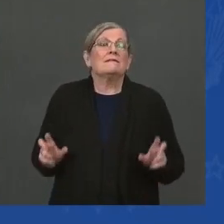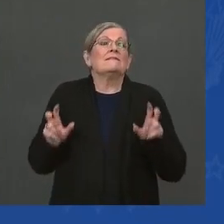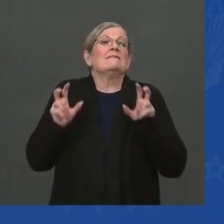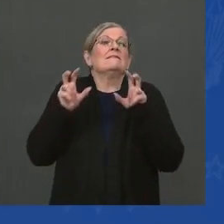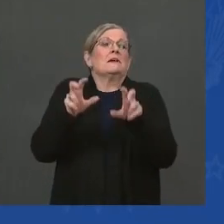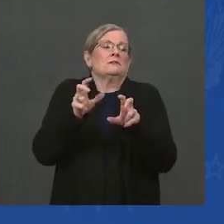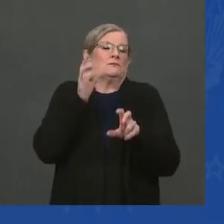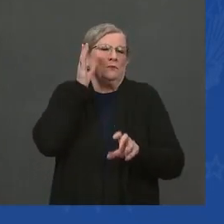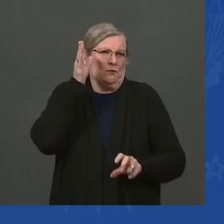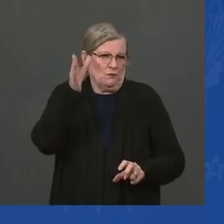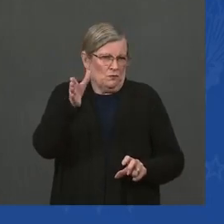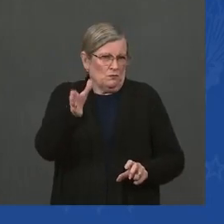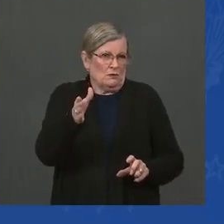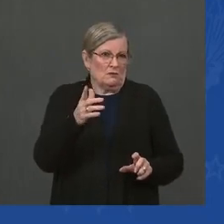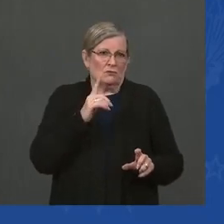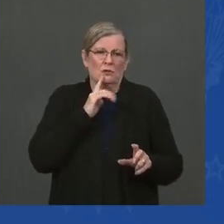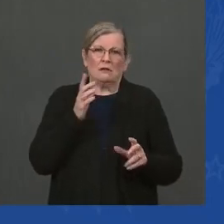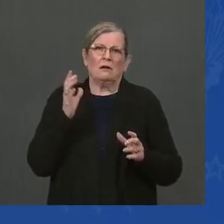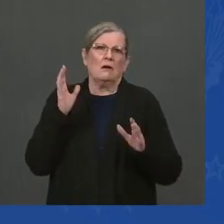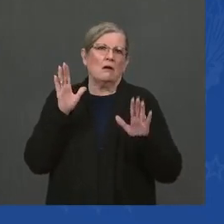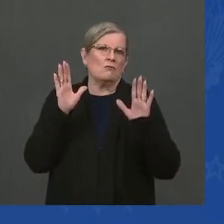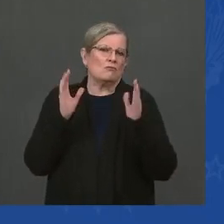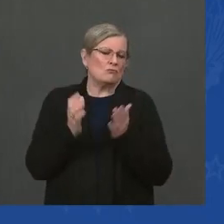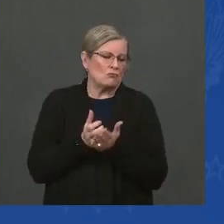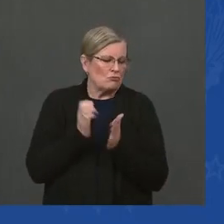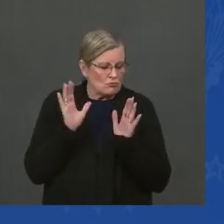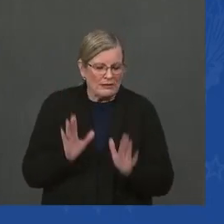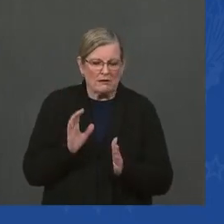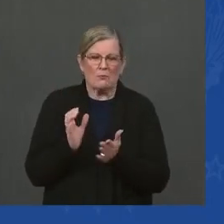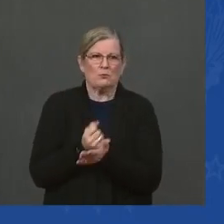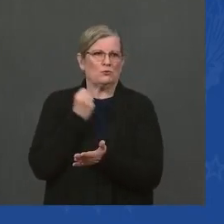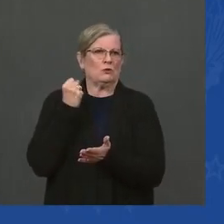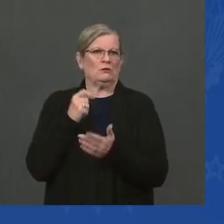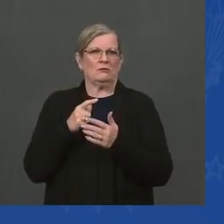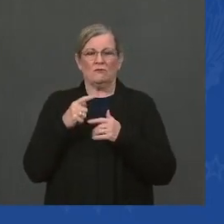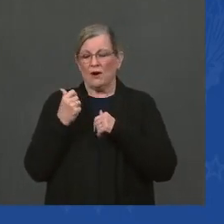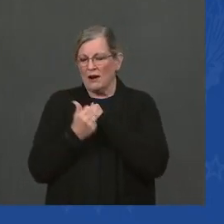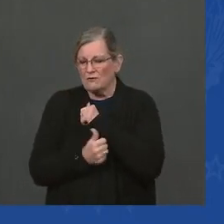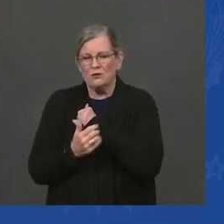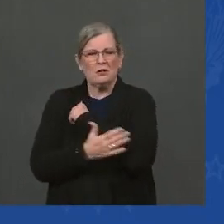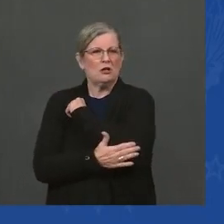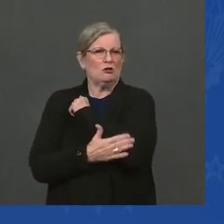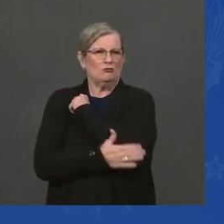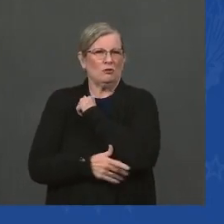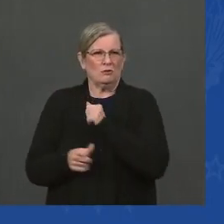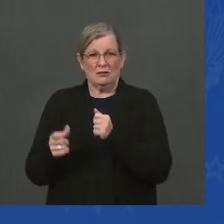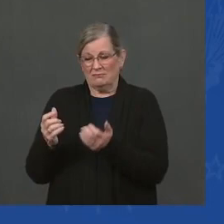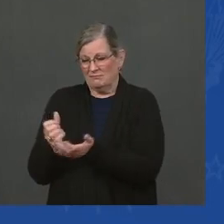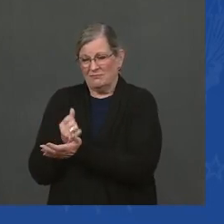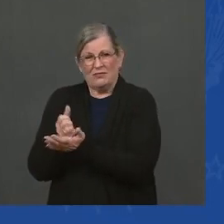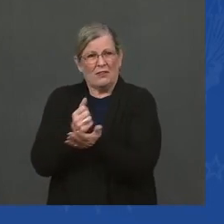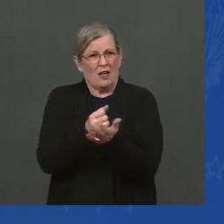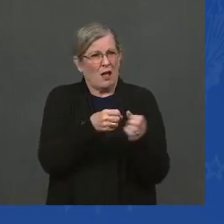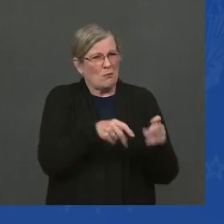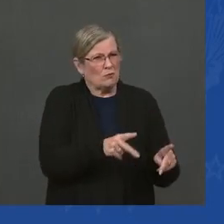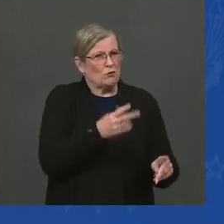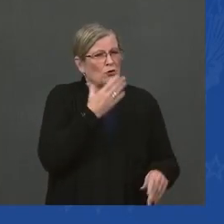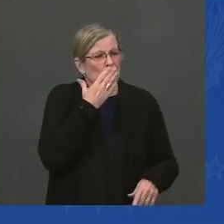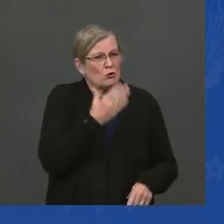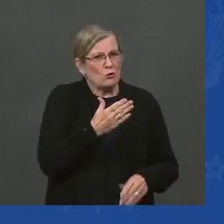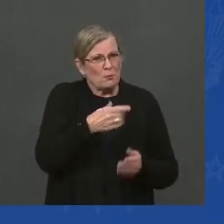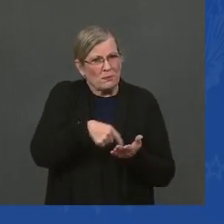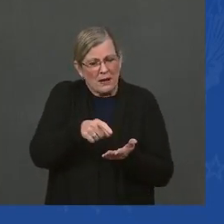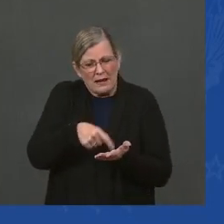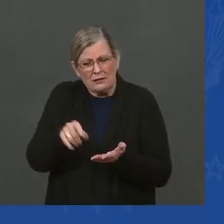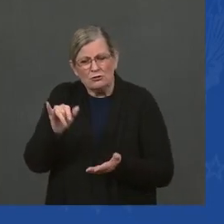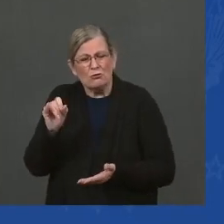for every country to create good-paying jobs and spur a broad-based economic recovery. As I've said, you've heard me say before, and my